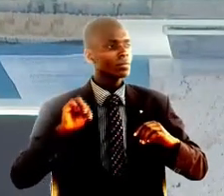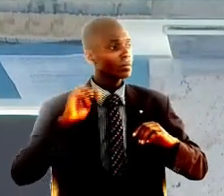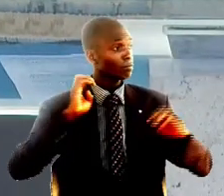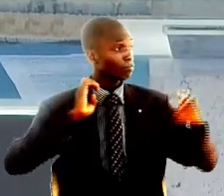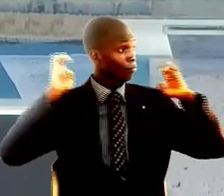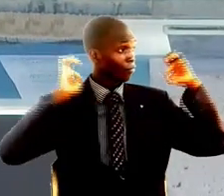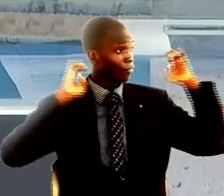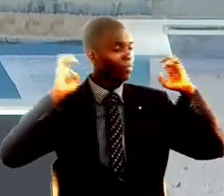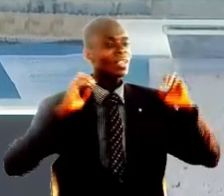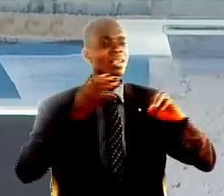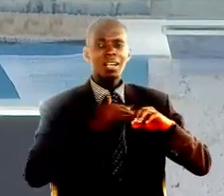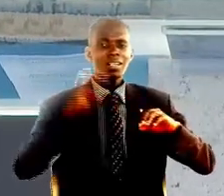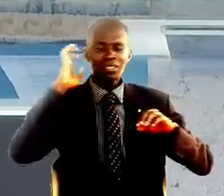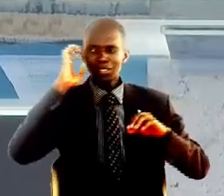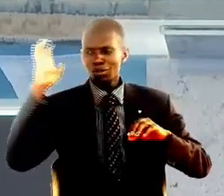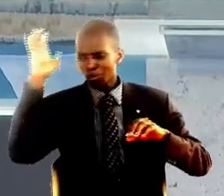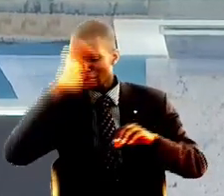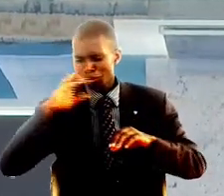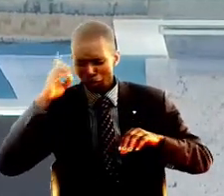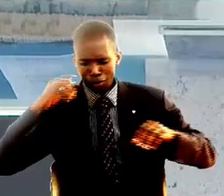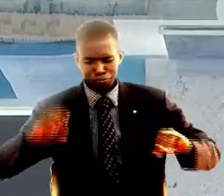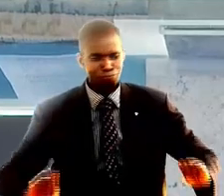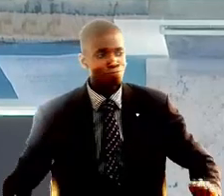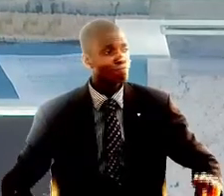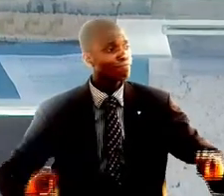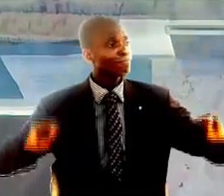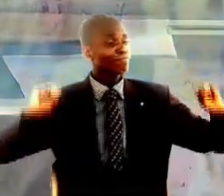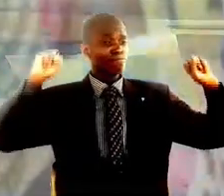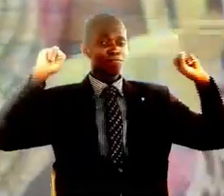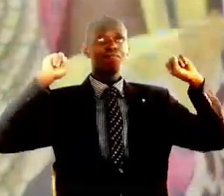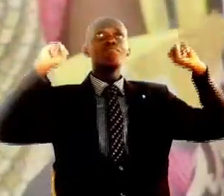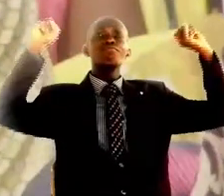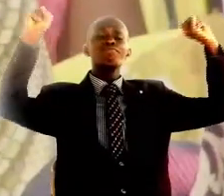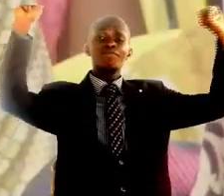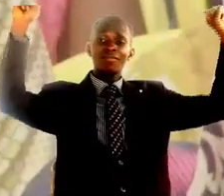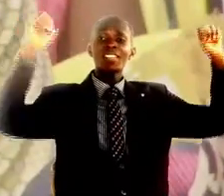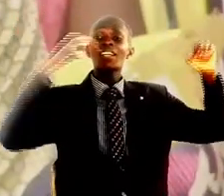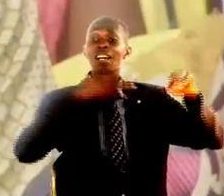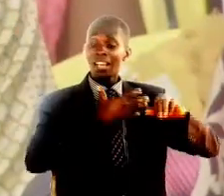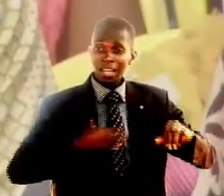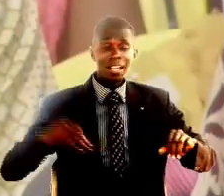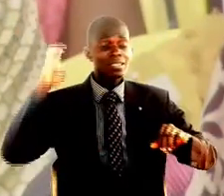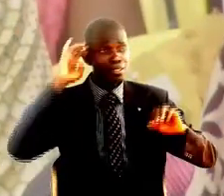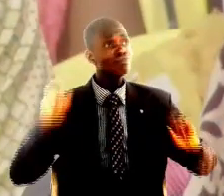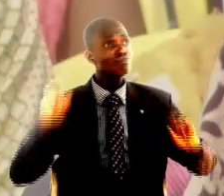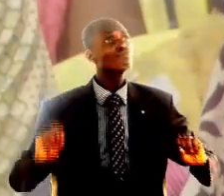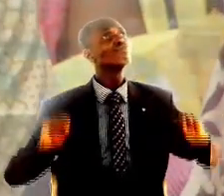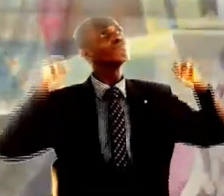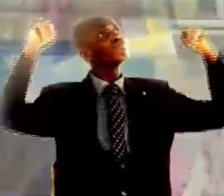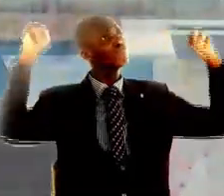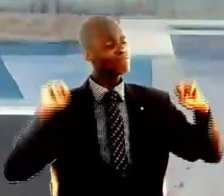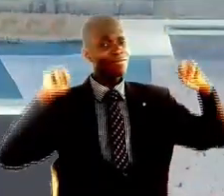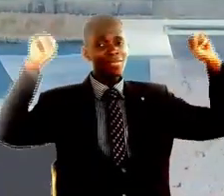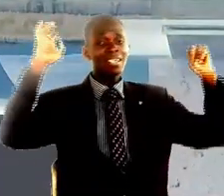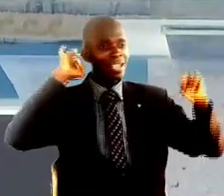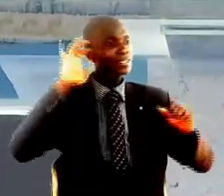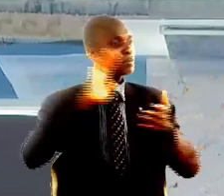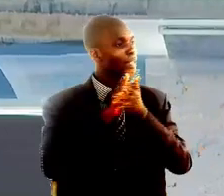weight lifter. And eventually, he even became a champion at that